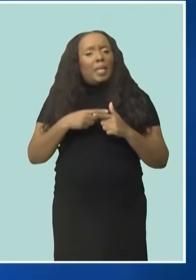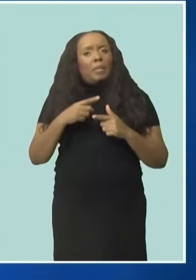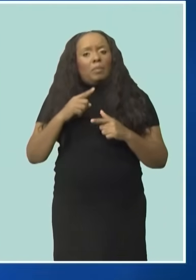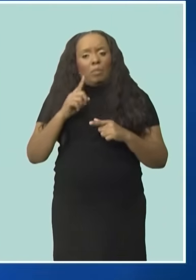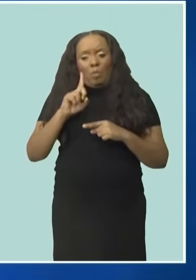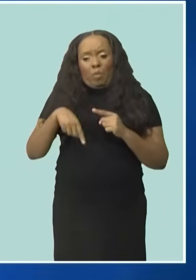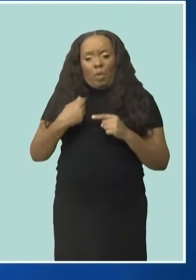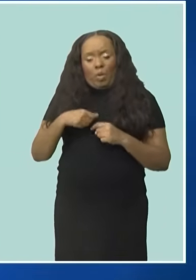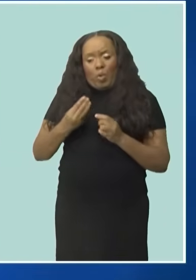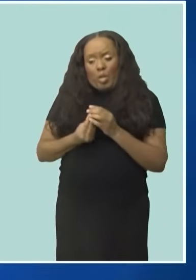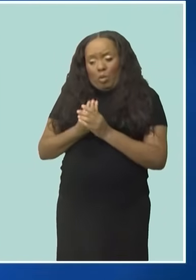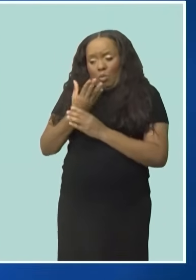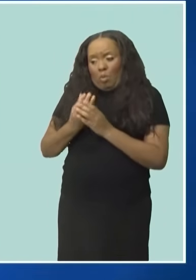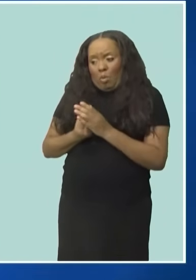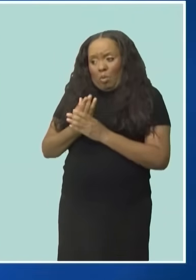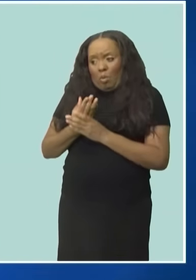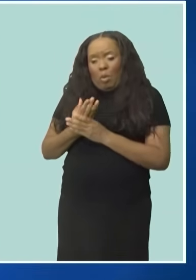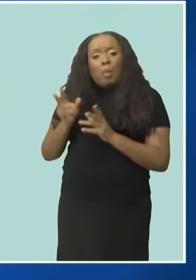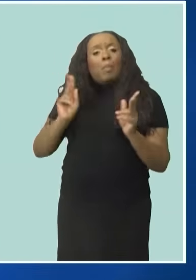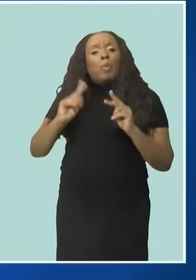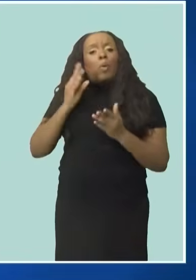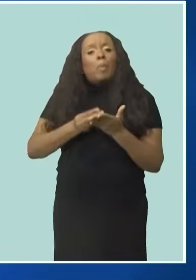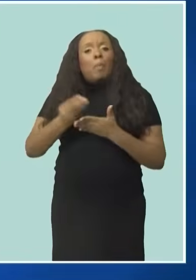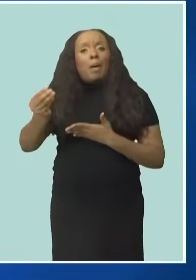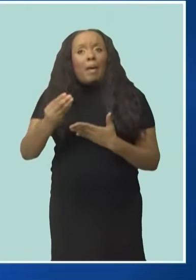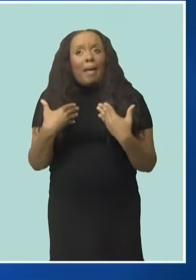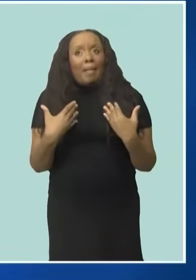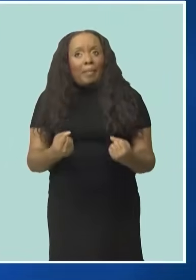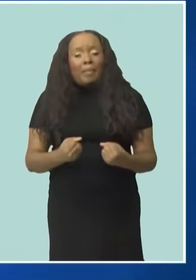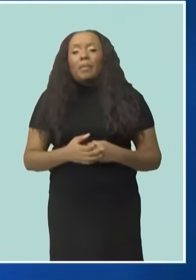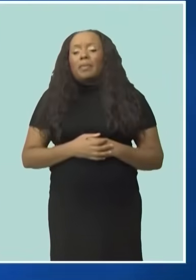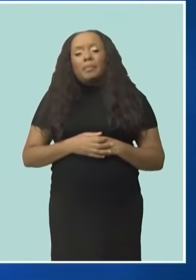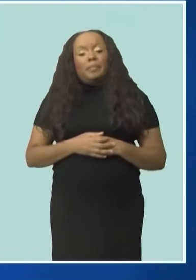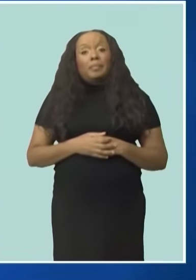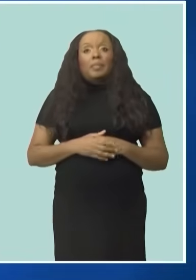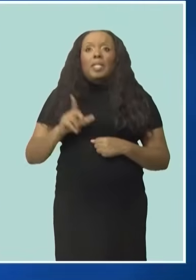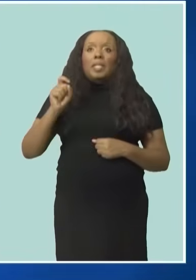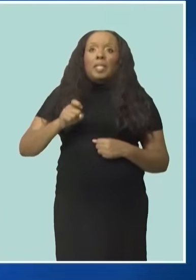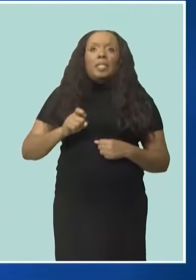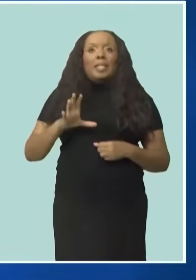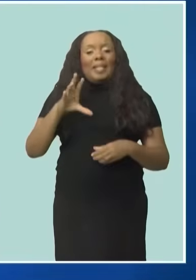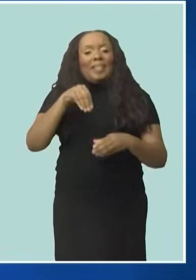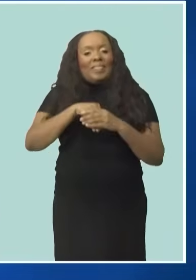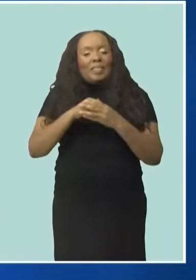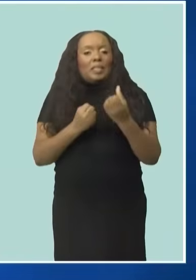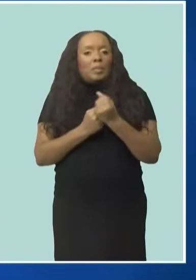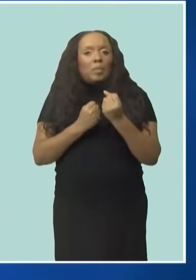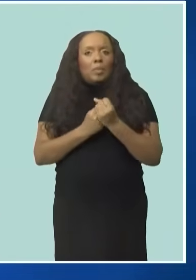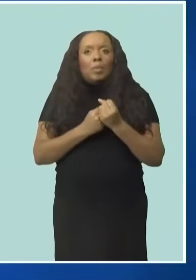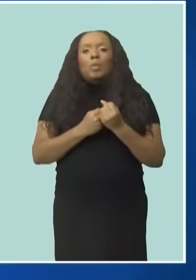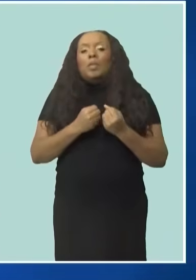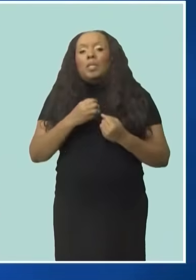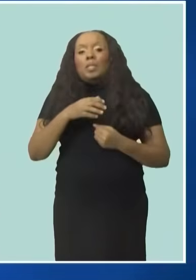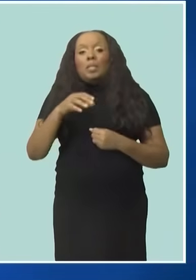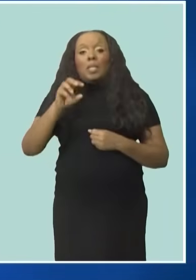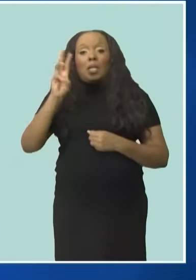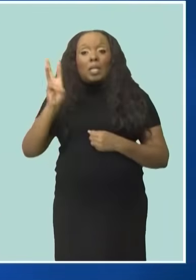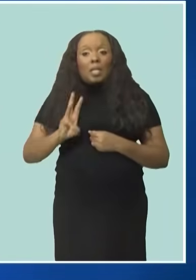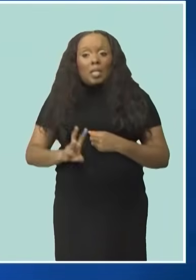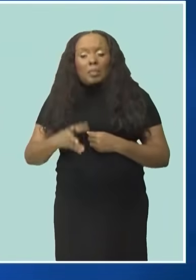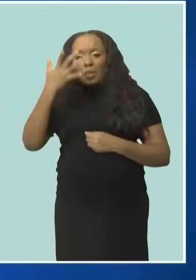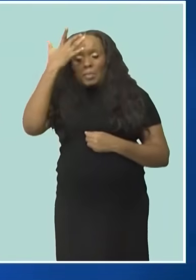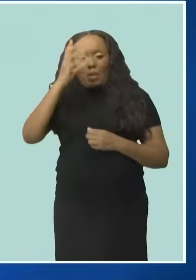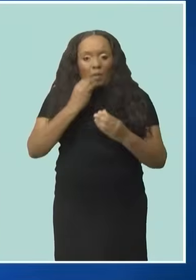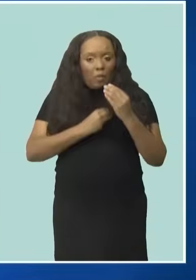Mr. Callender is calling on stakeholders to invest in research and development for climate-smart products and eat what we grow and